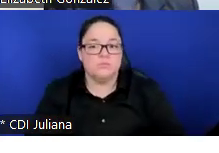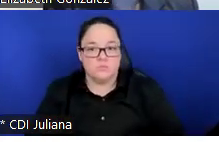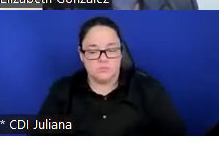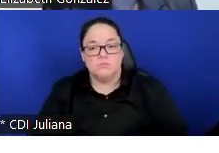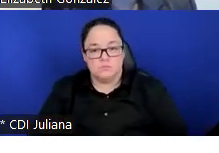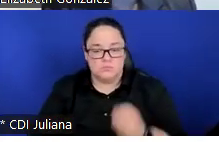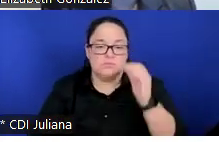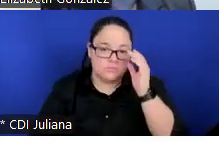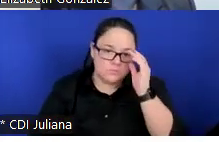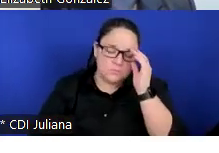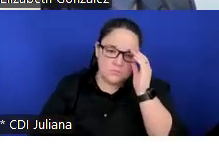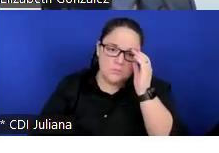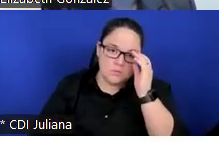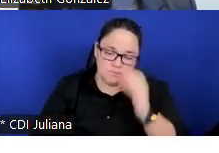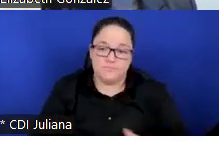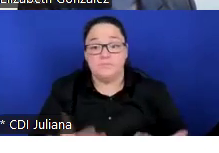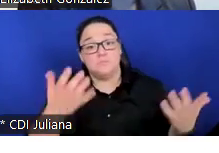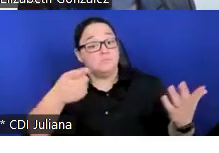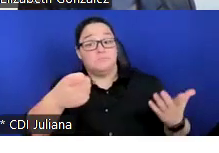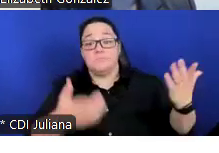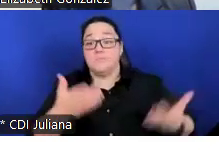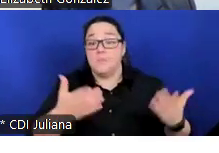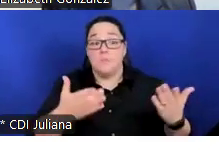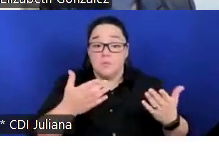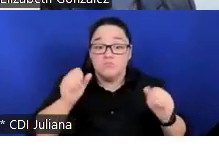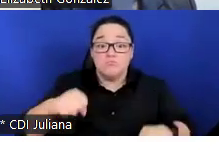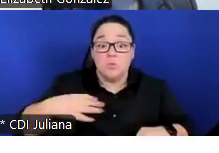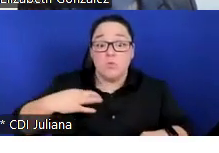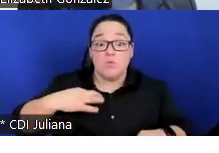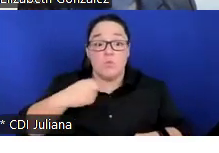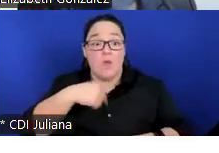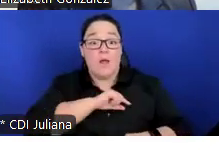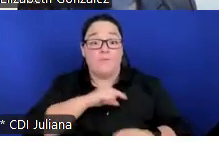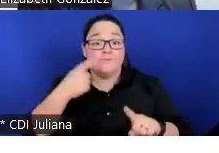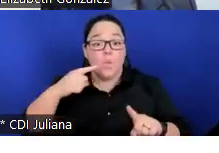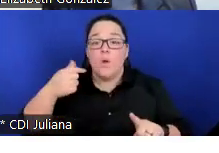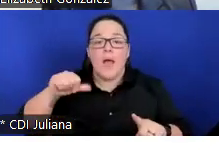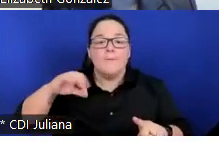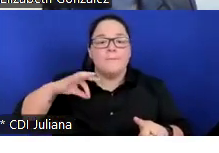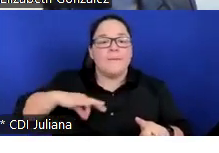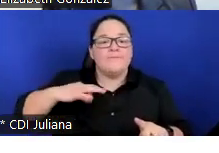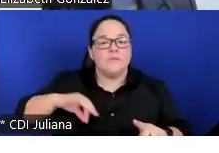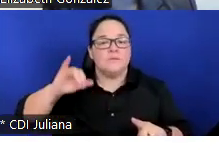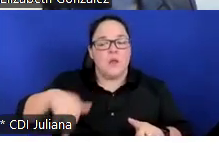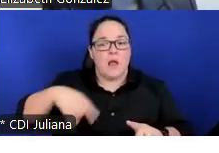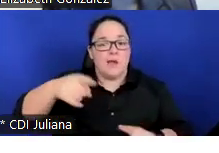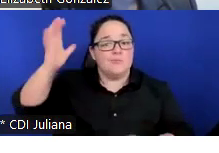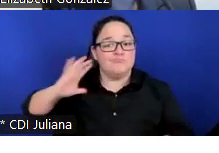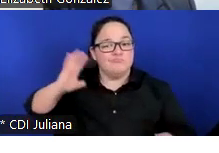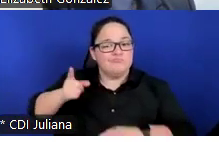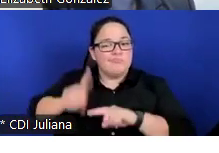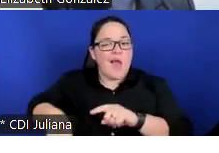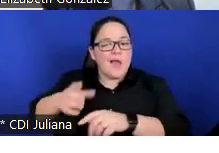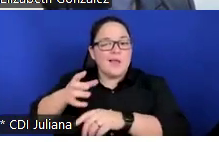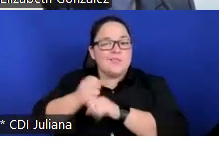You might qualify for benefits now that you didn't qualify for 2 months ago. So apply.